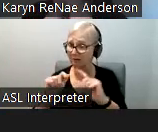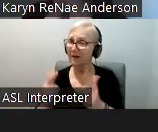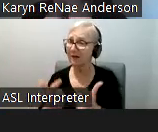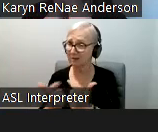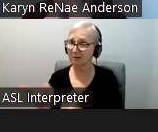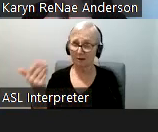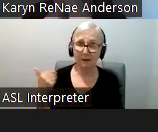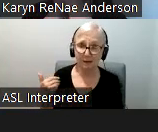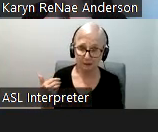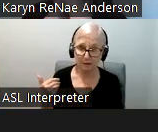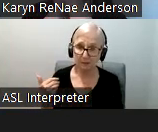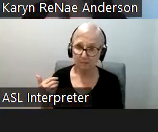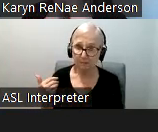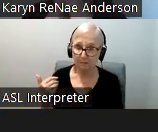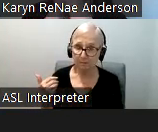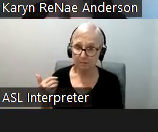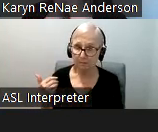past.